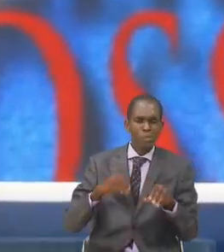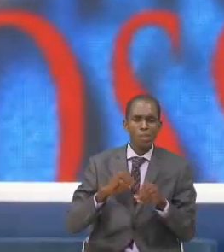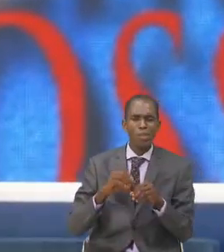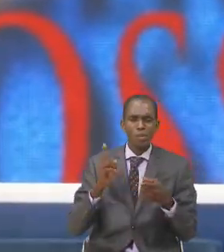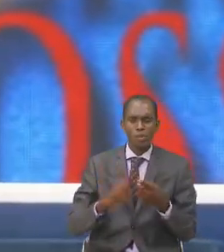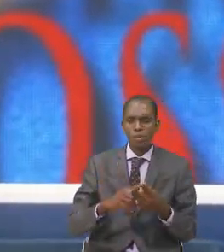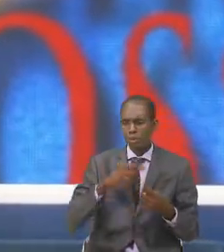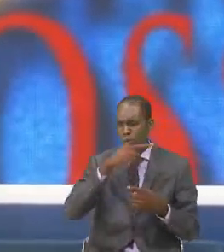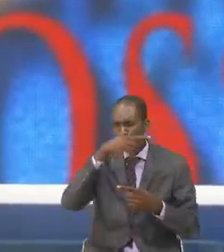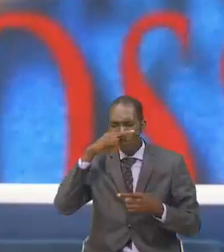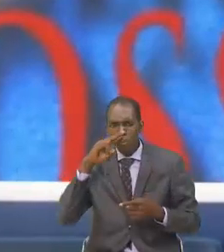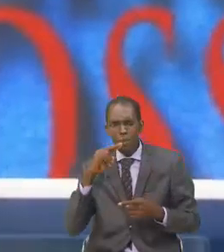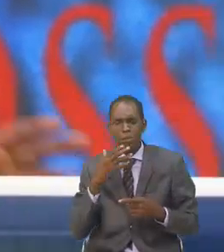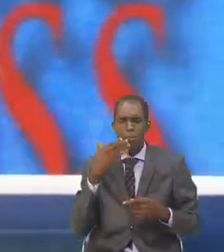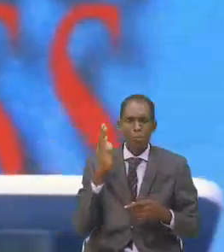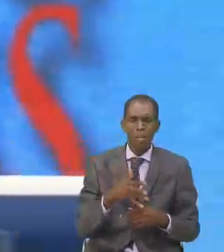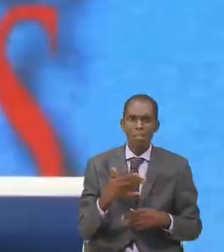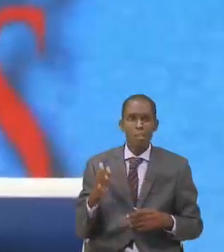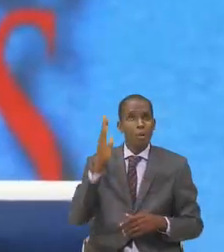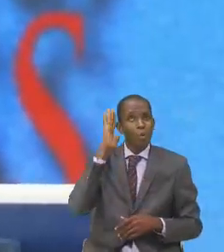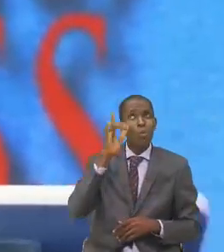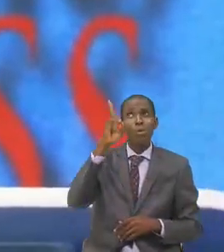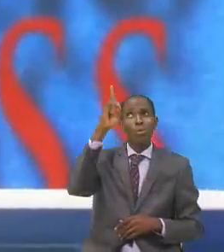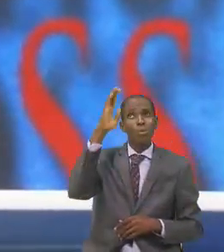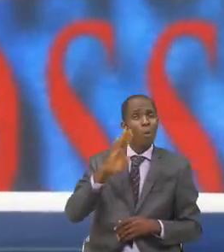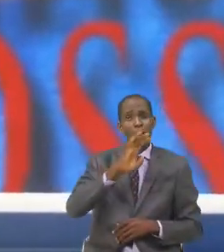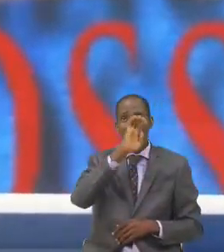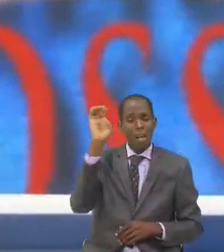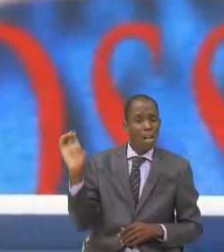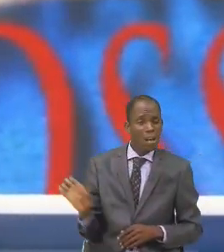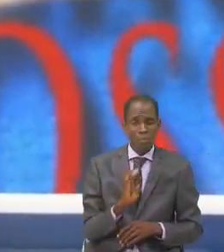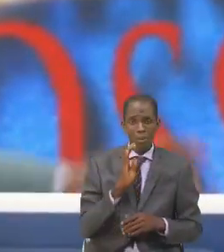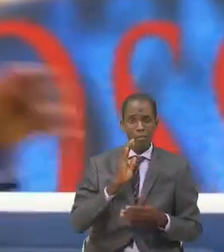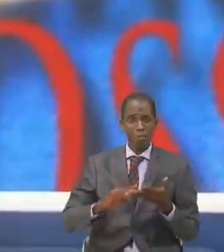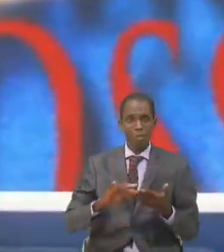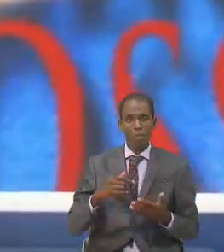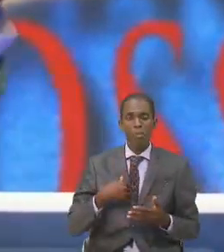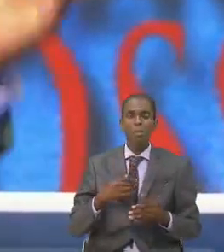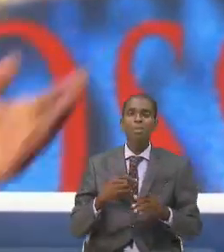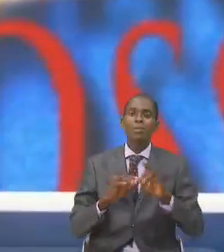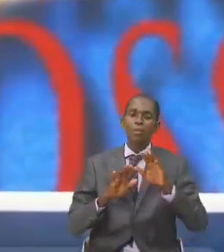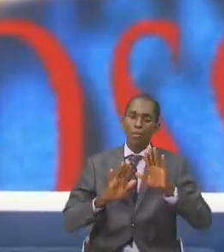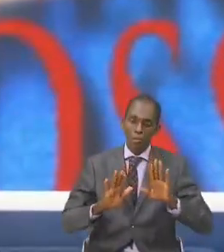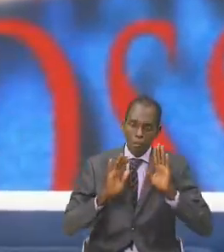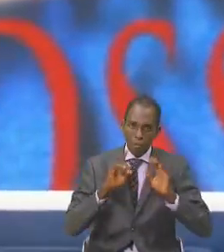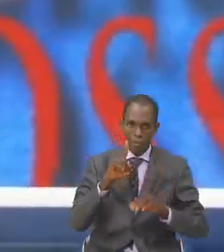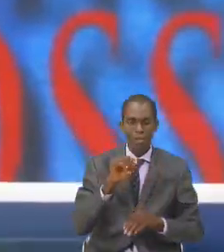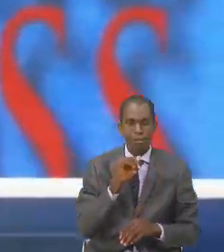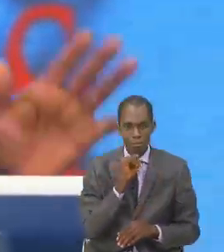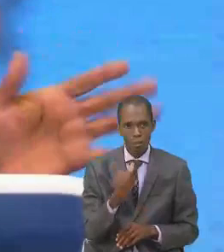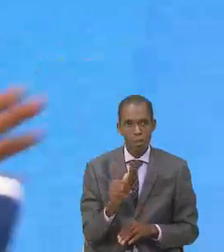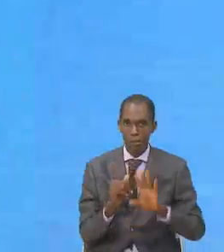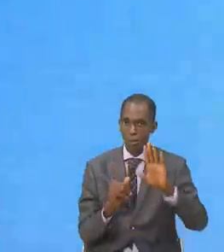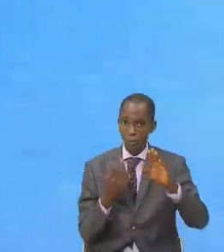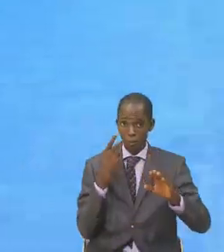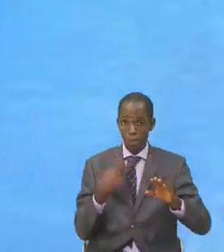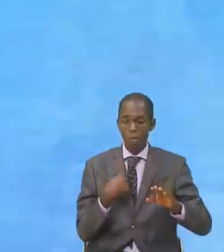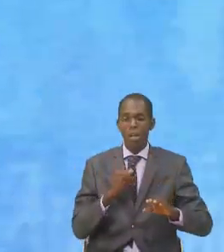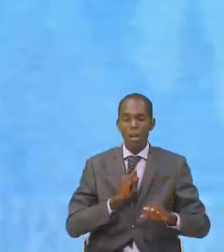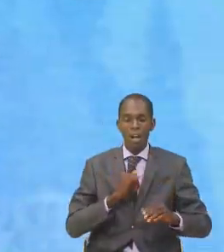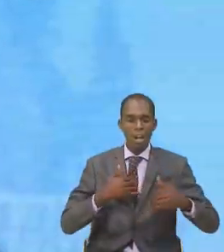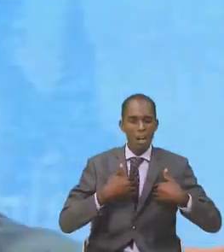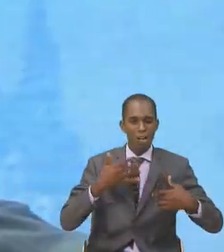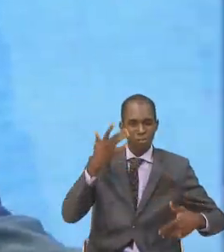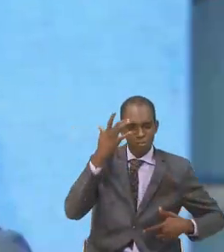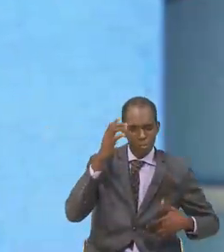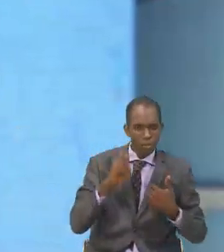evil. I went into crime. I'm a criminal. Will God ever forgive me? Fear thou not.